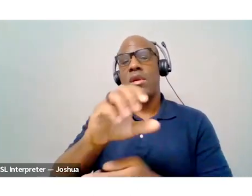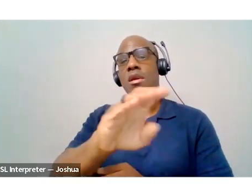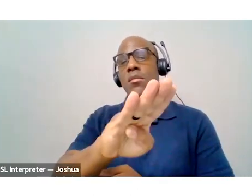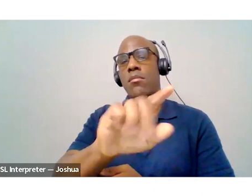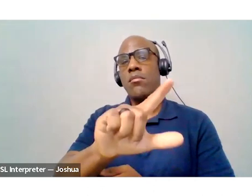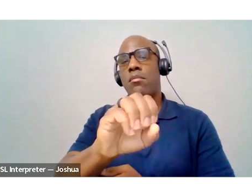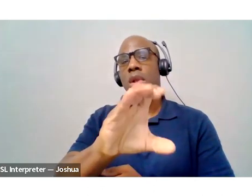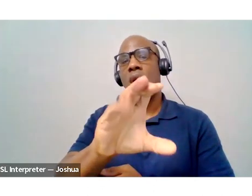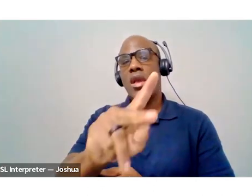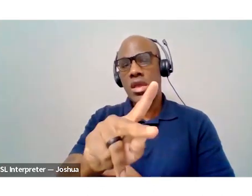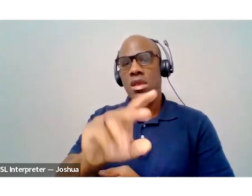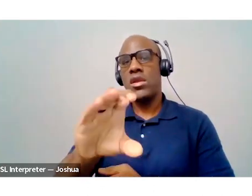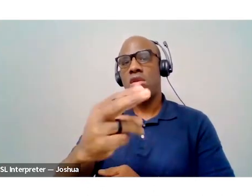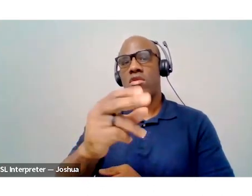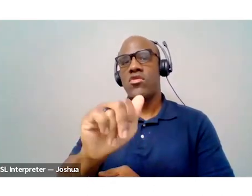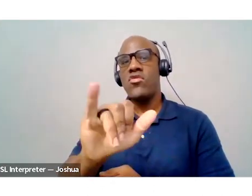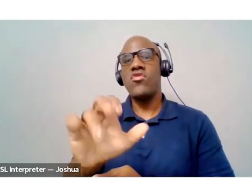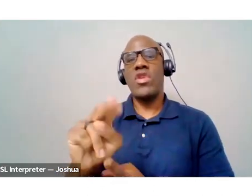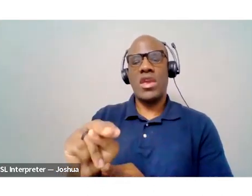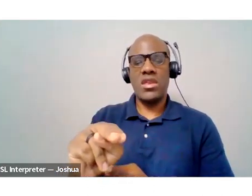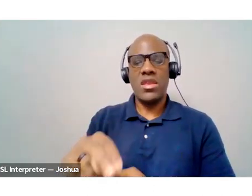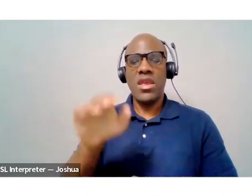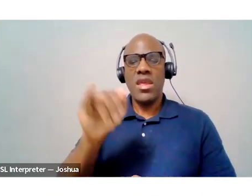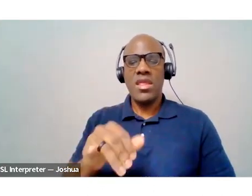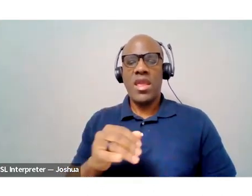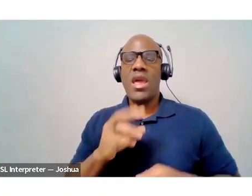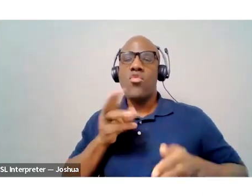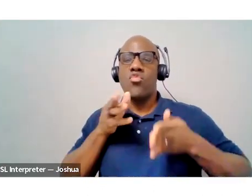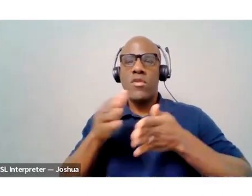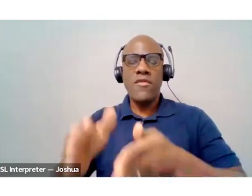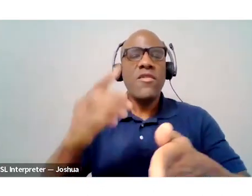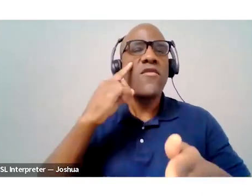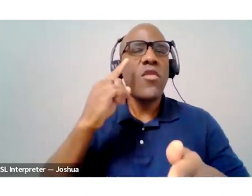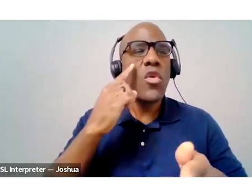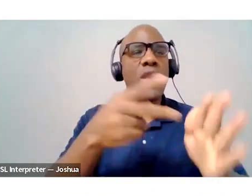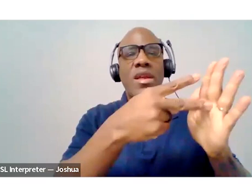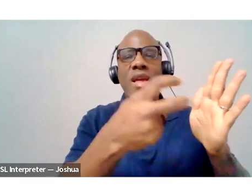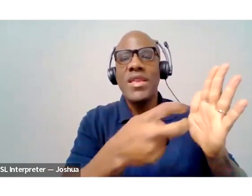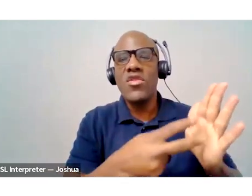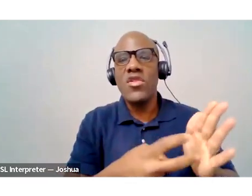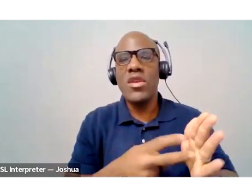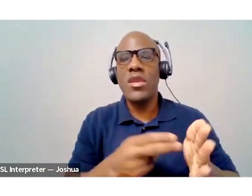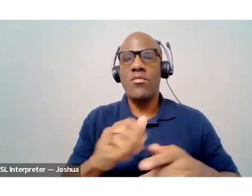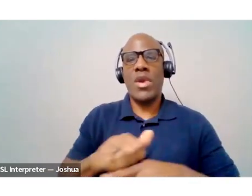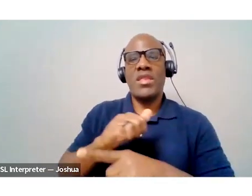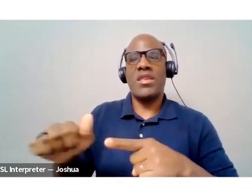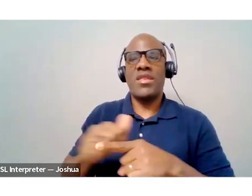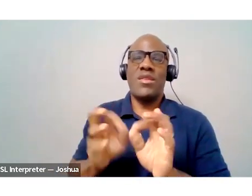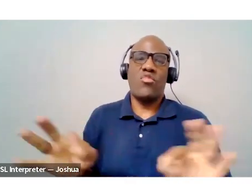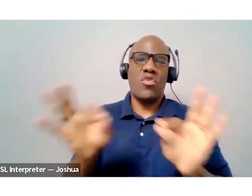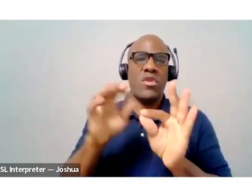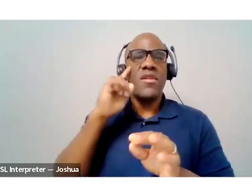a rigorous citational practice is so crucial for the longevity of traditions. And again, I think